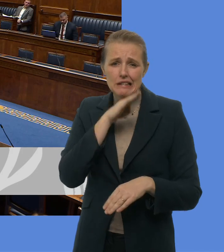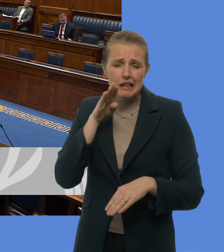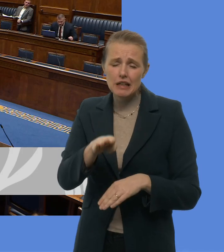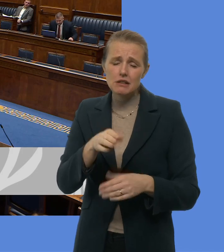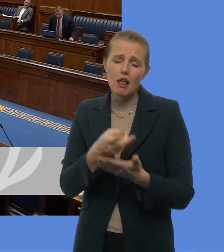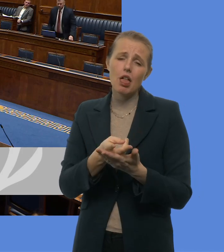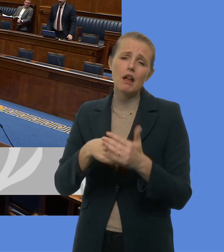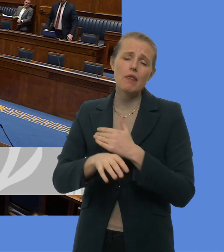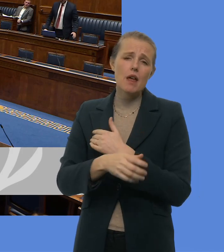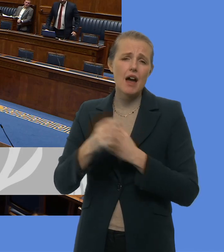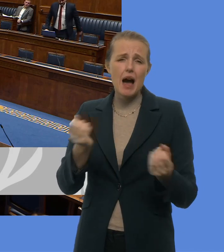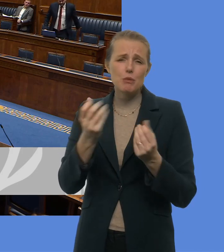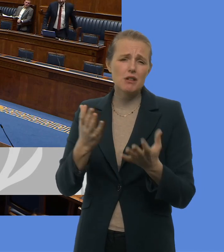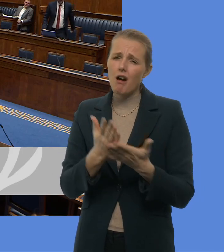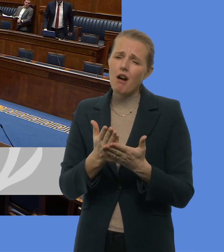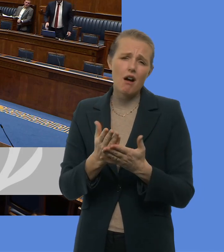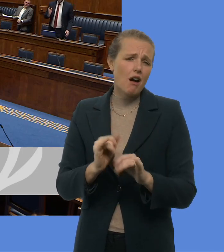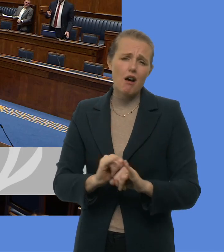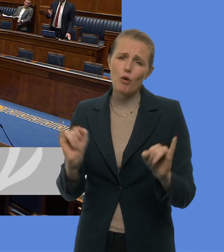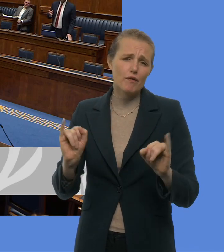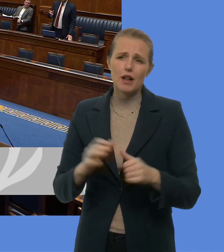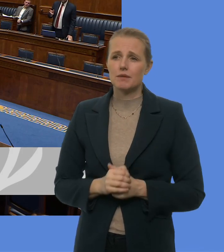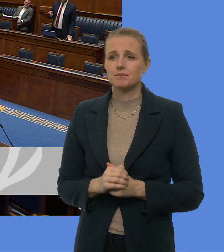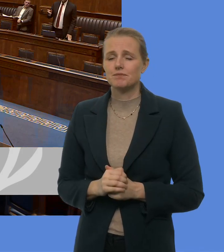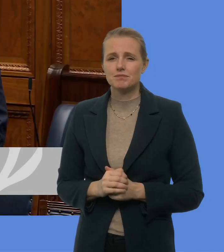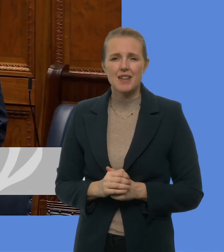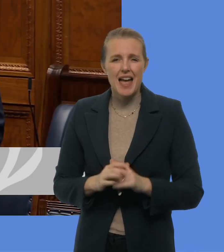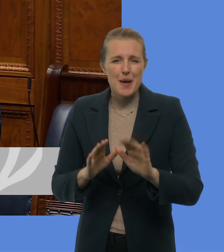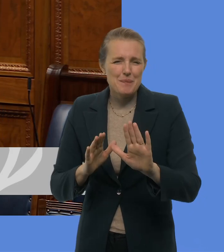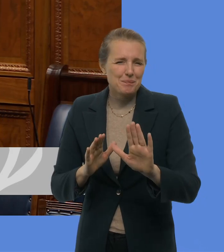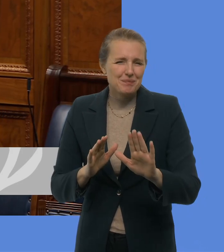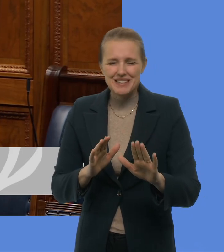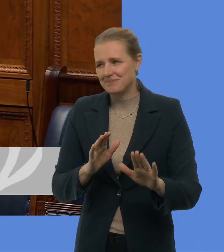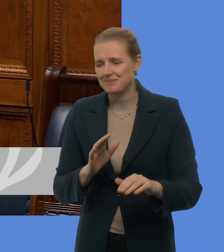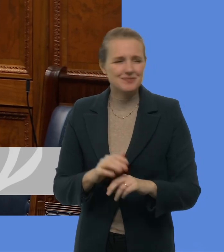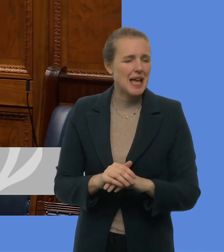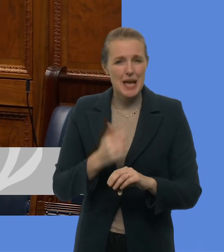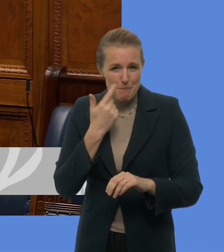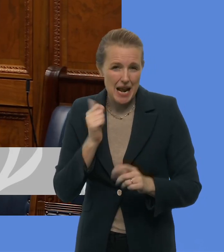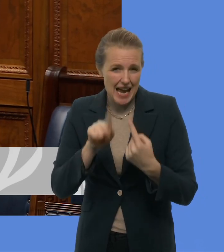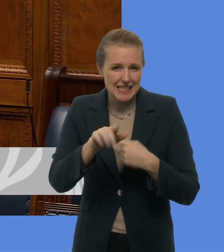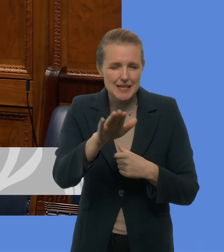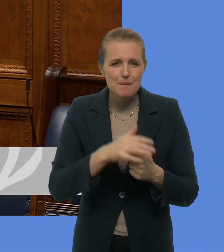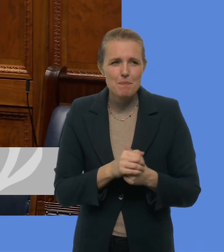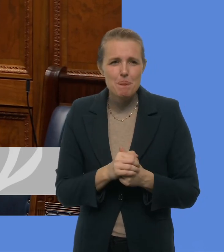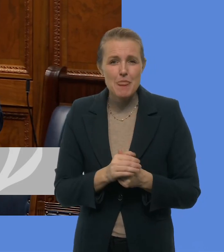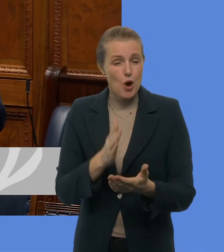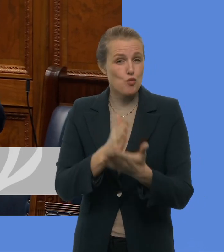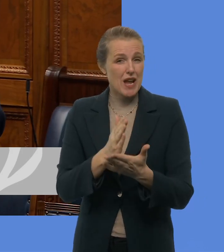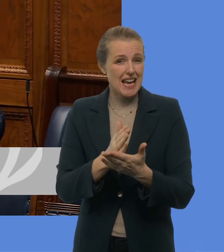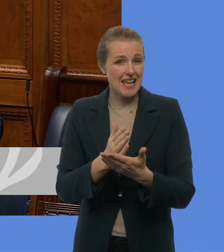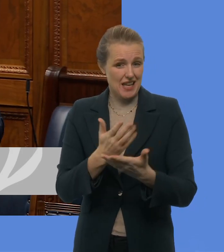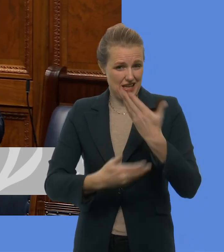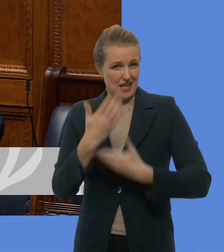McGrath. Politely, Minister, that's not good enough, because the majority of what you said there was a regurgitation of the problem,